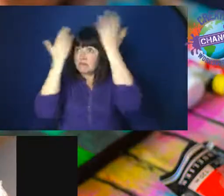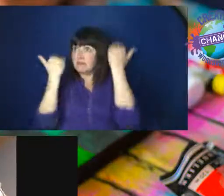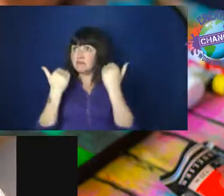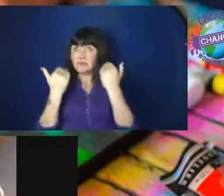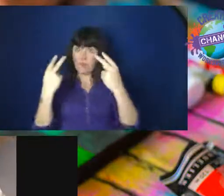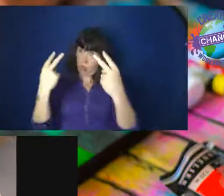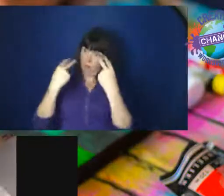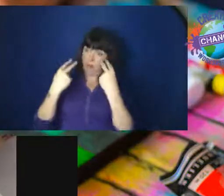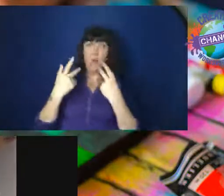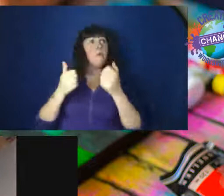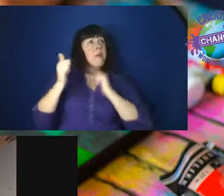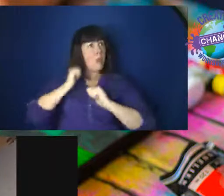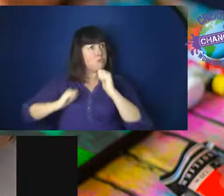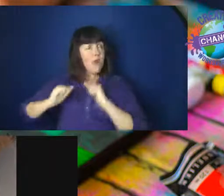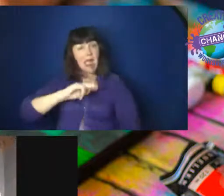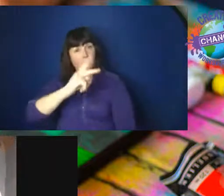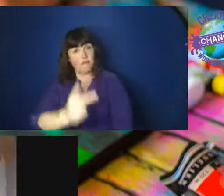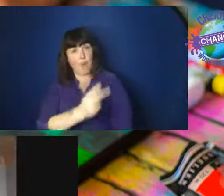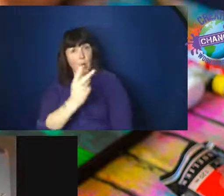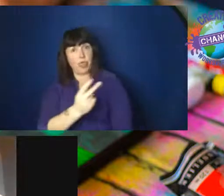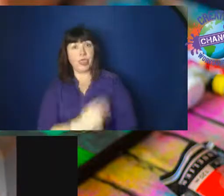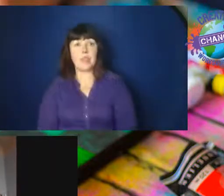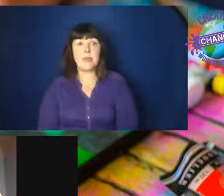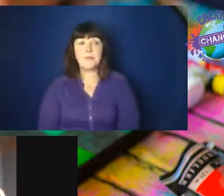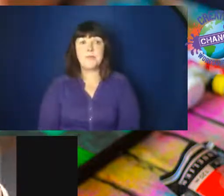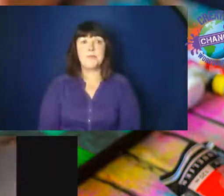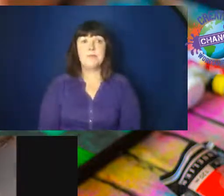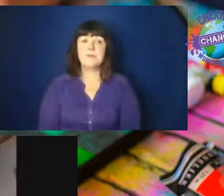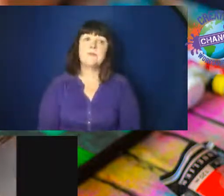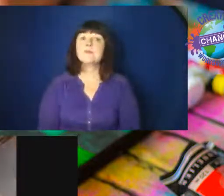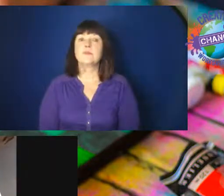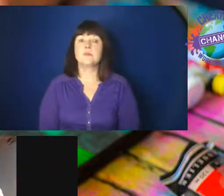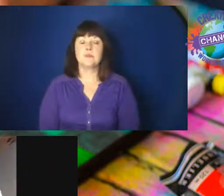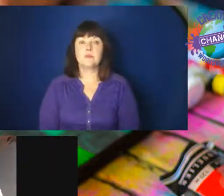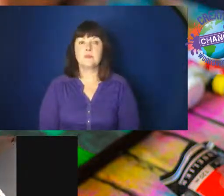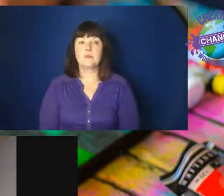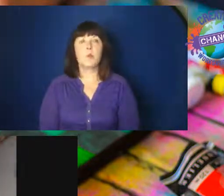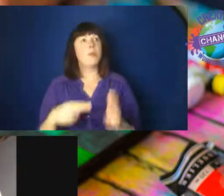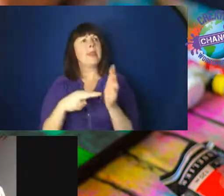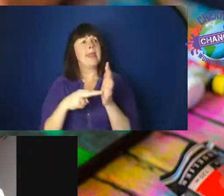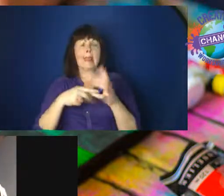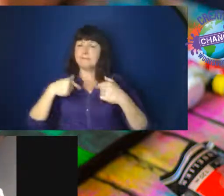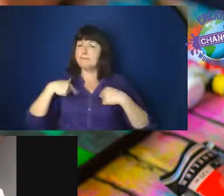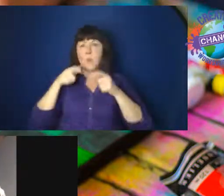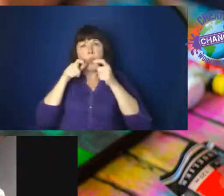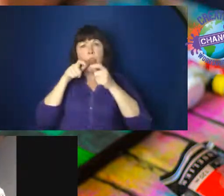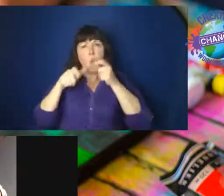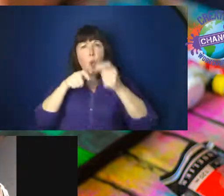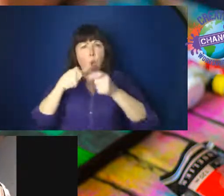We are proud of you both. How I did it with the words. It's